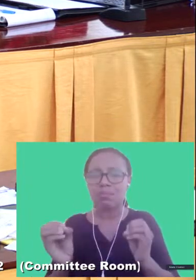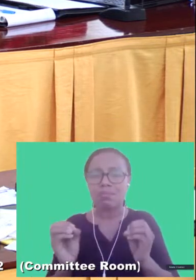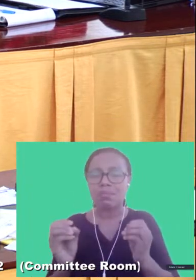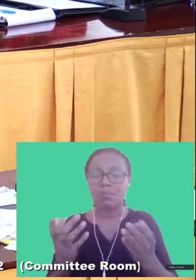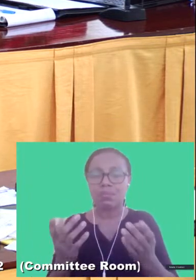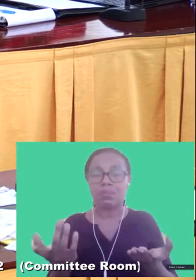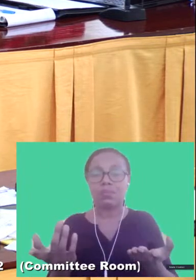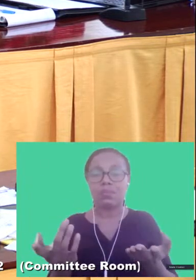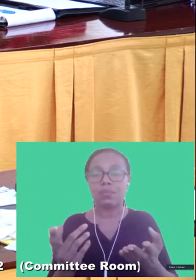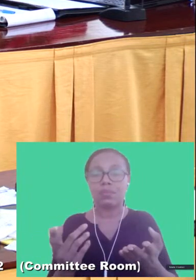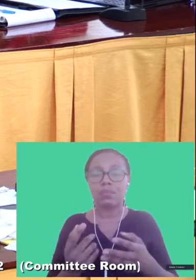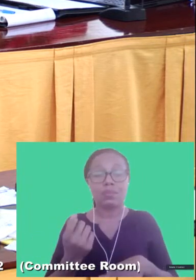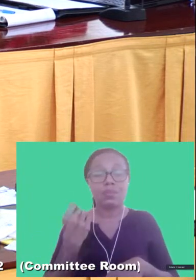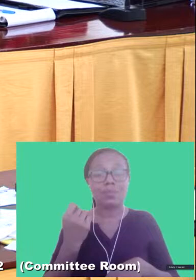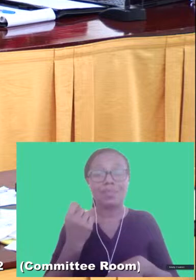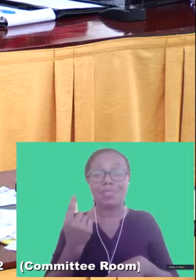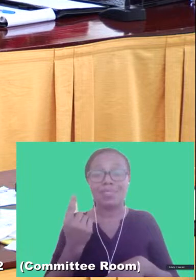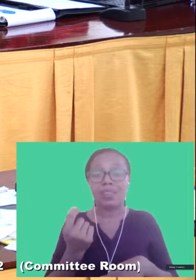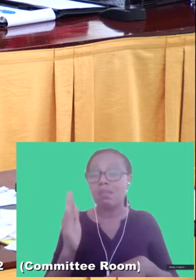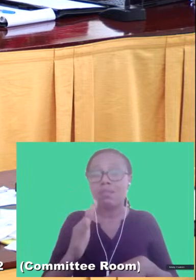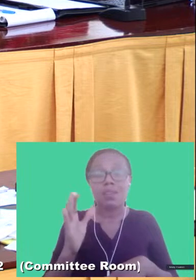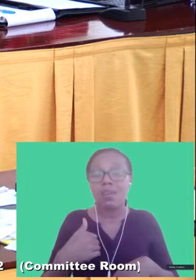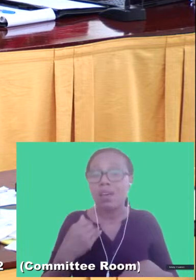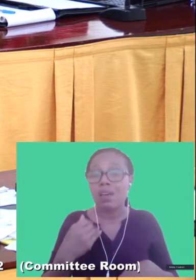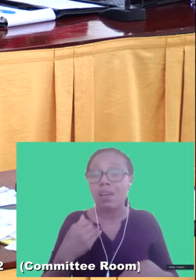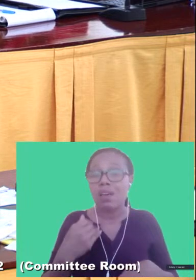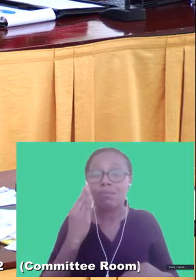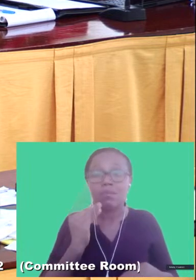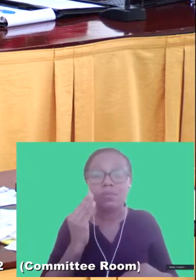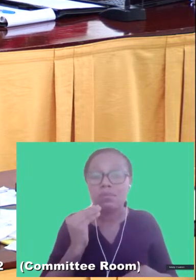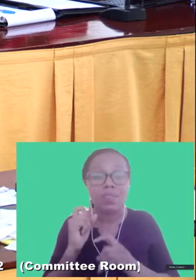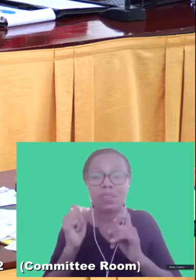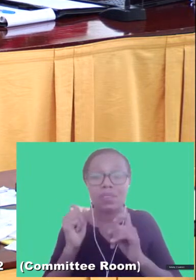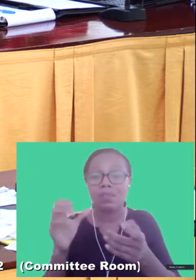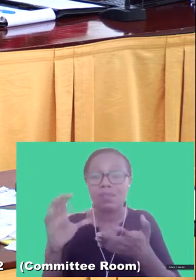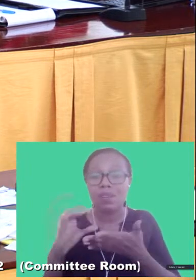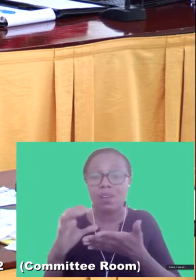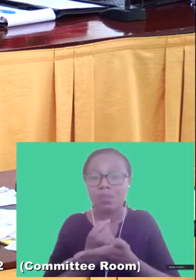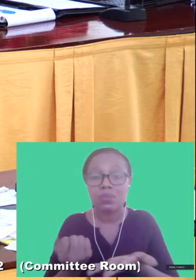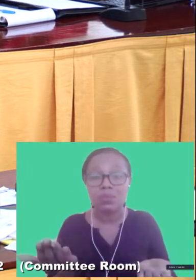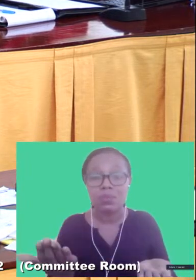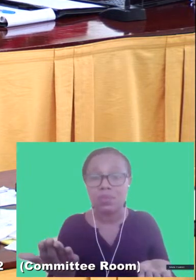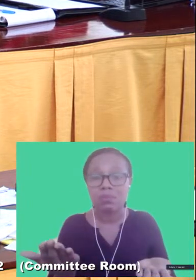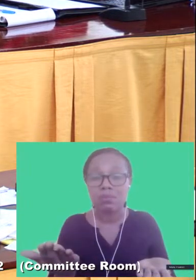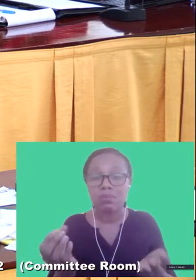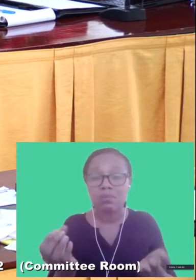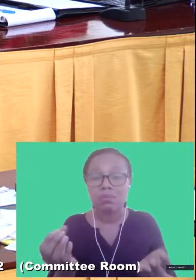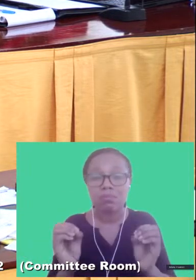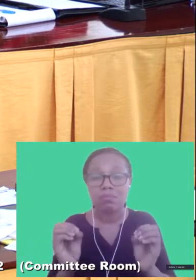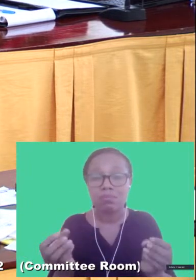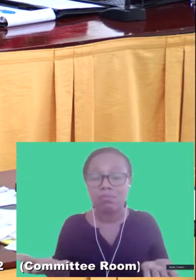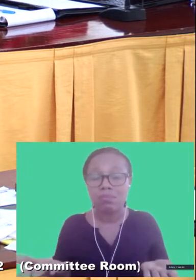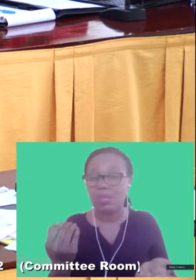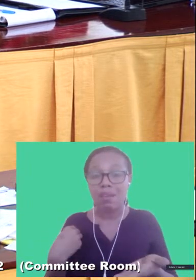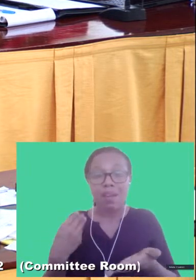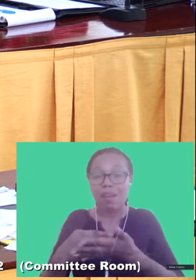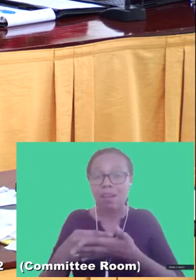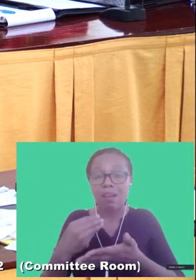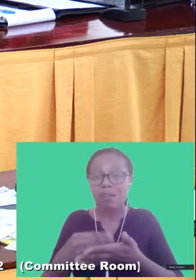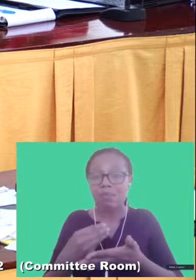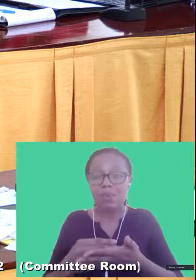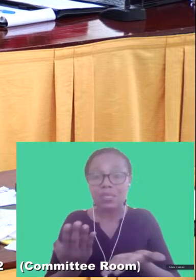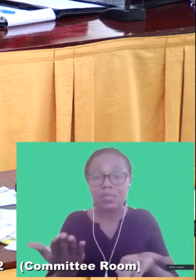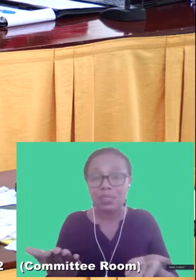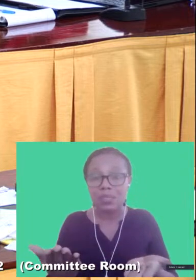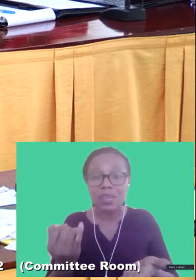have the capital to mobilize startups because you've never been given the opportunity. And government,